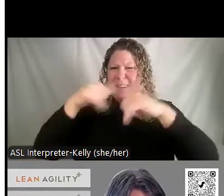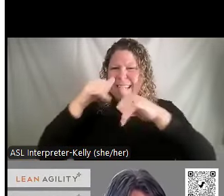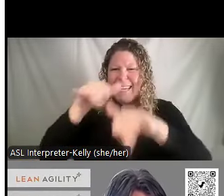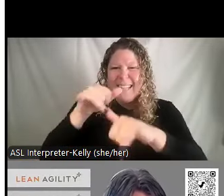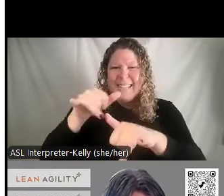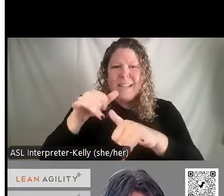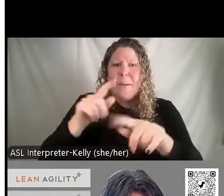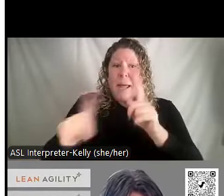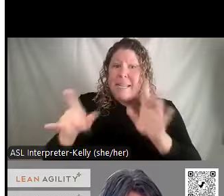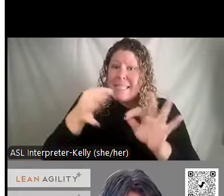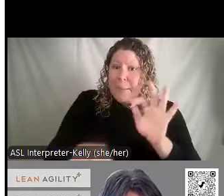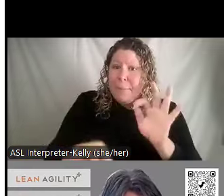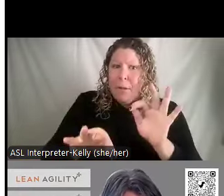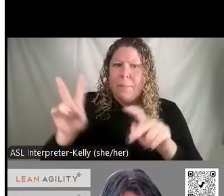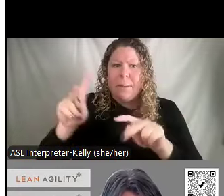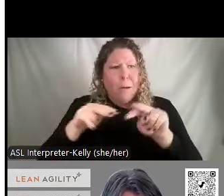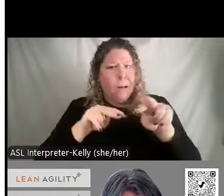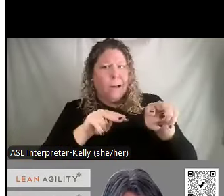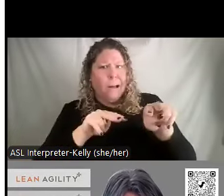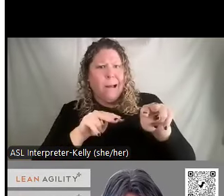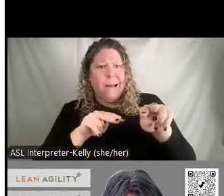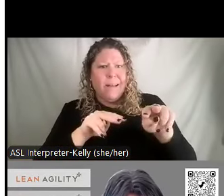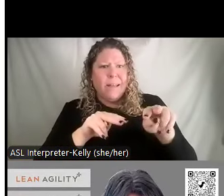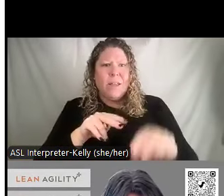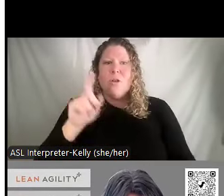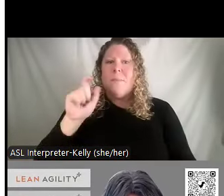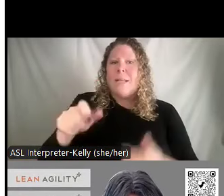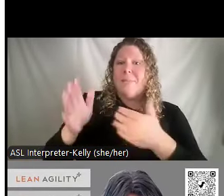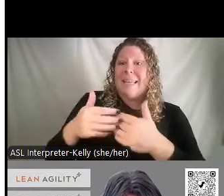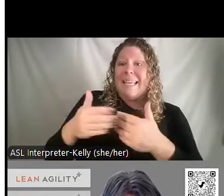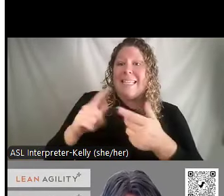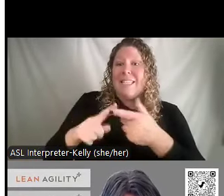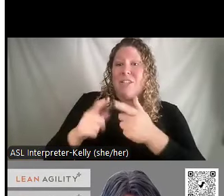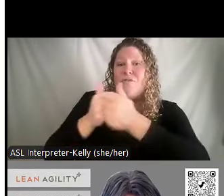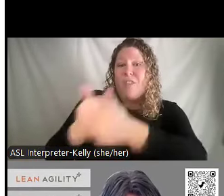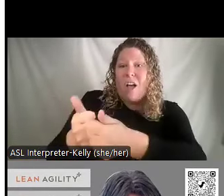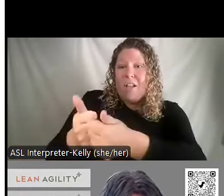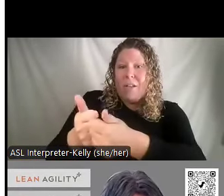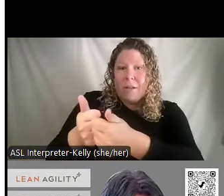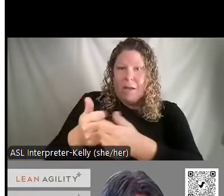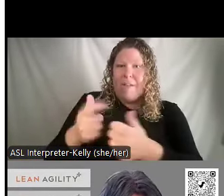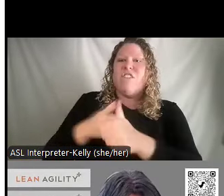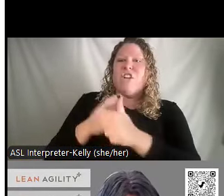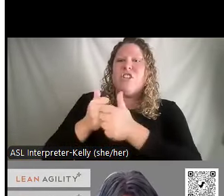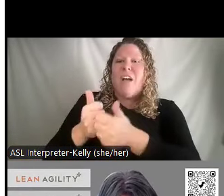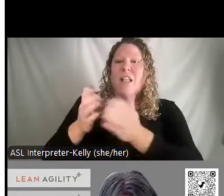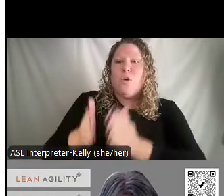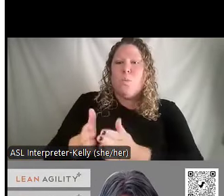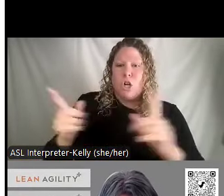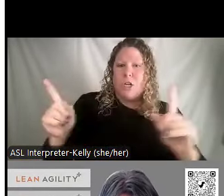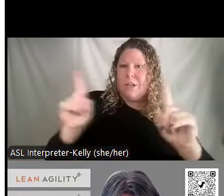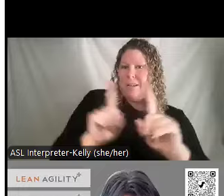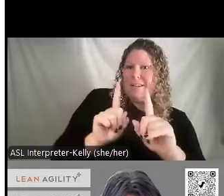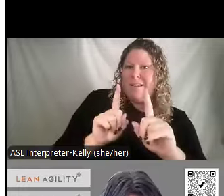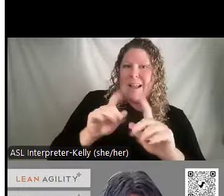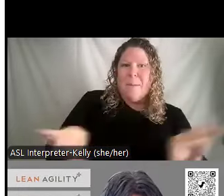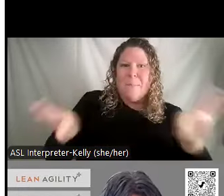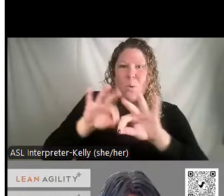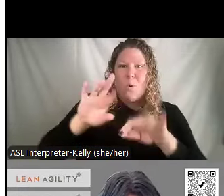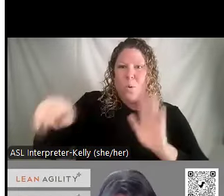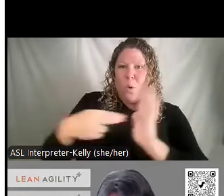almost instructional. This is key. You must be easy to follow. Now here comes the first follower with a crucial role. He publicly